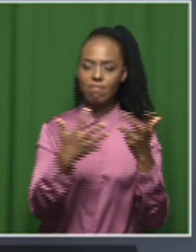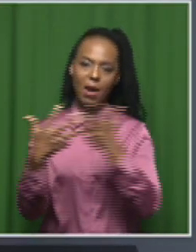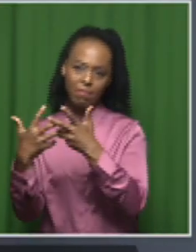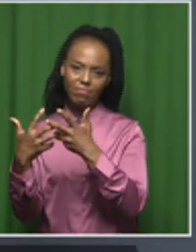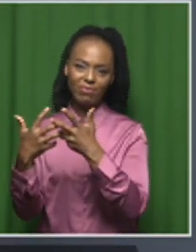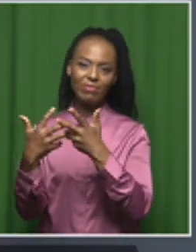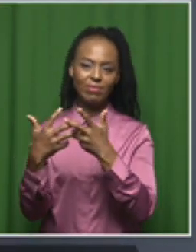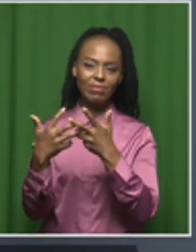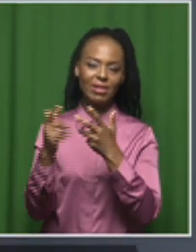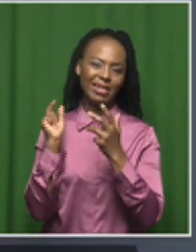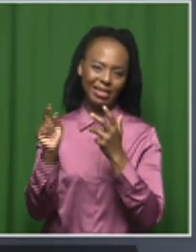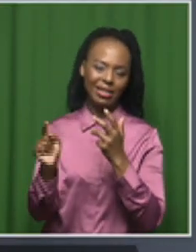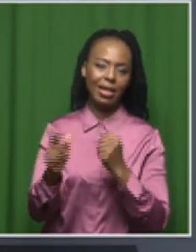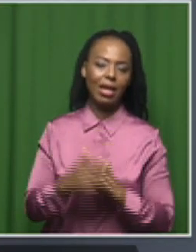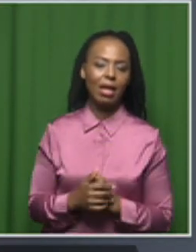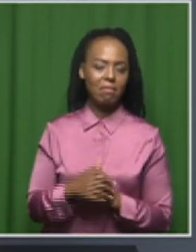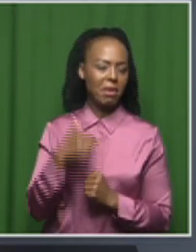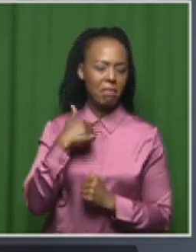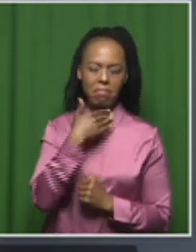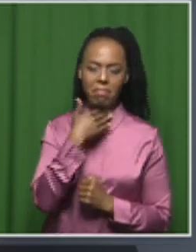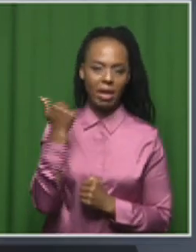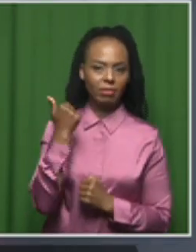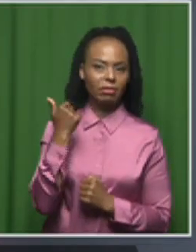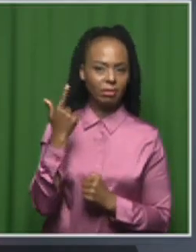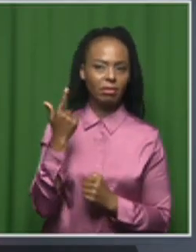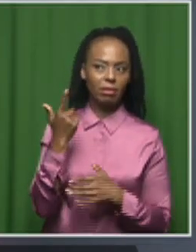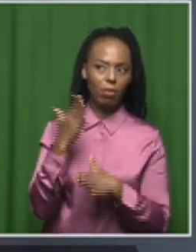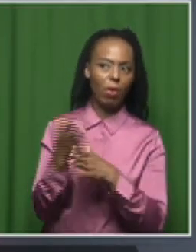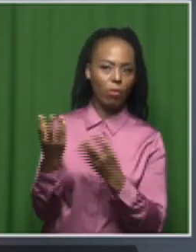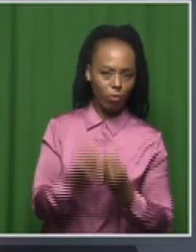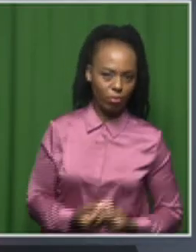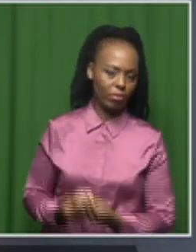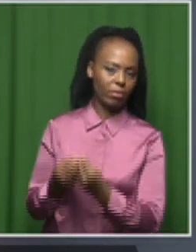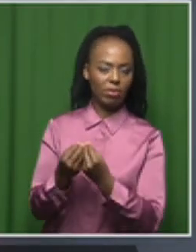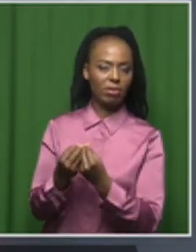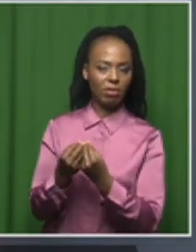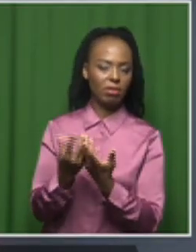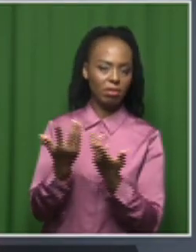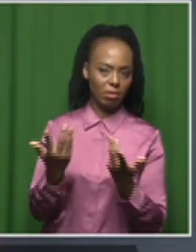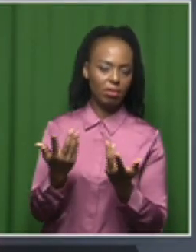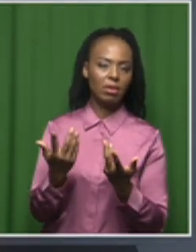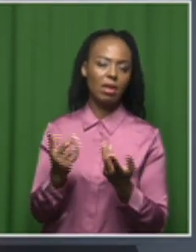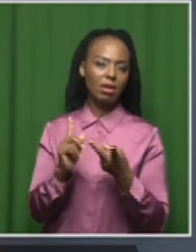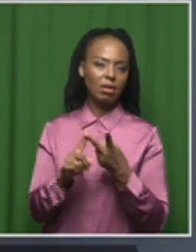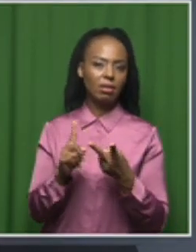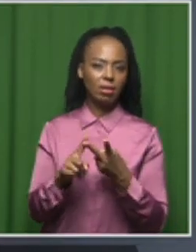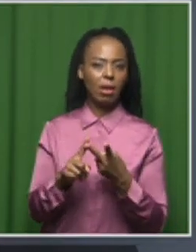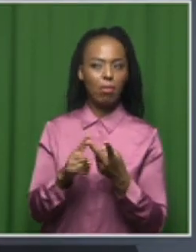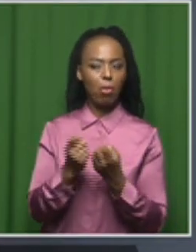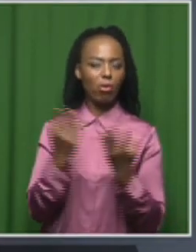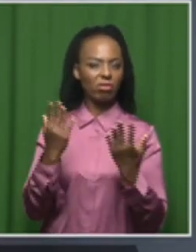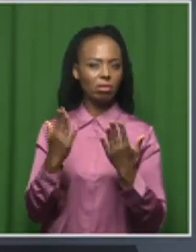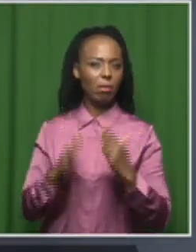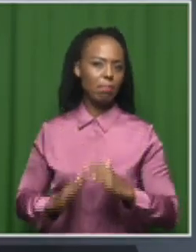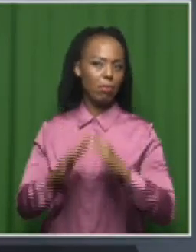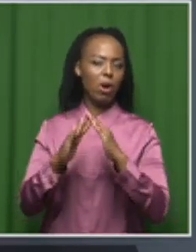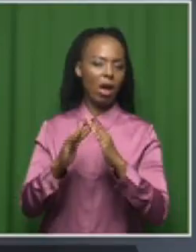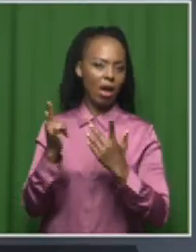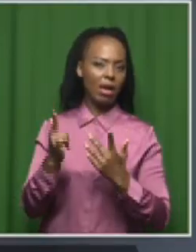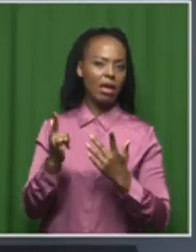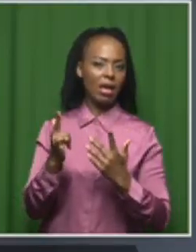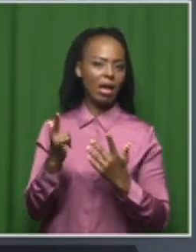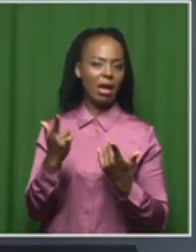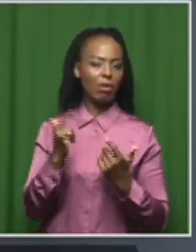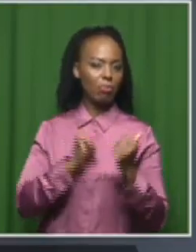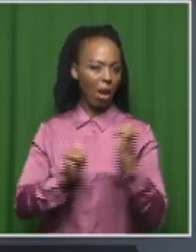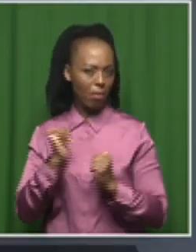working with some of the best in the business and my co-stars, and I've been working with them for